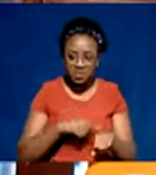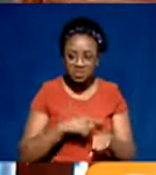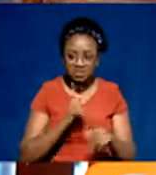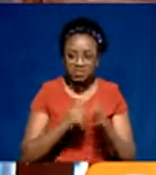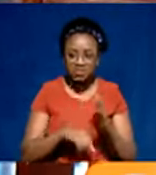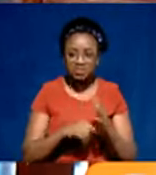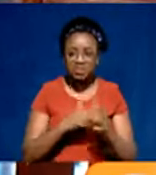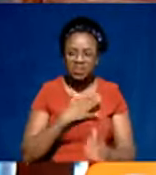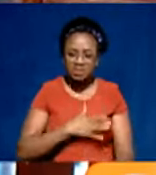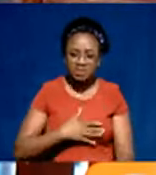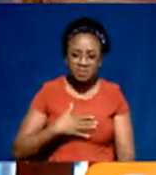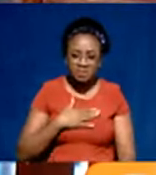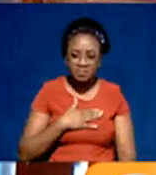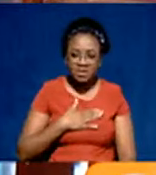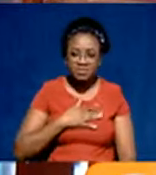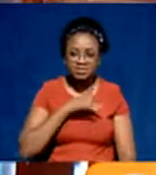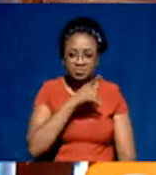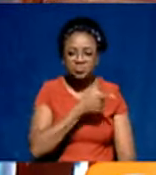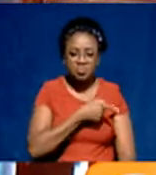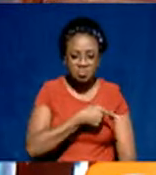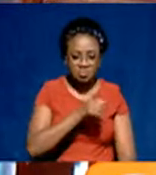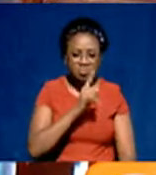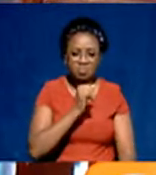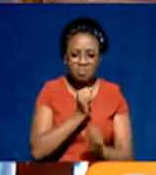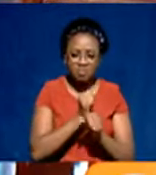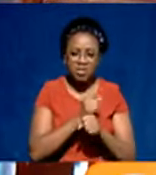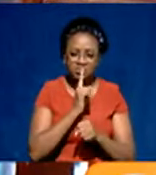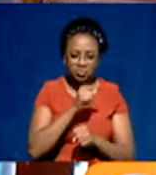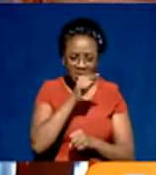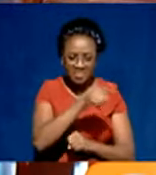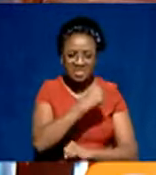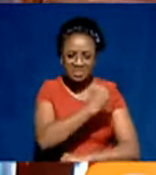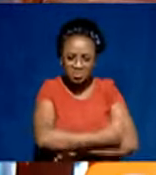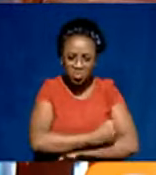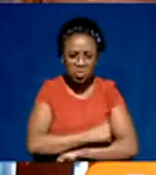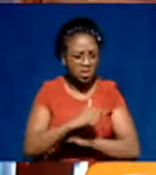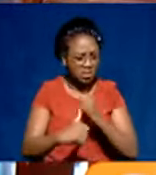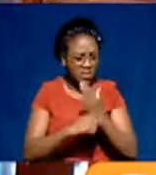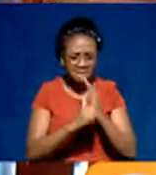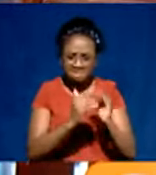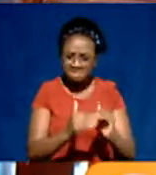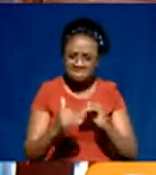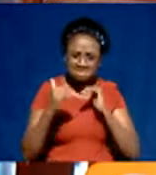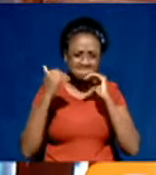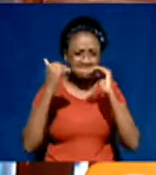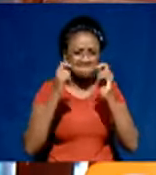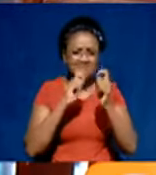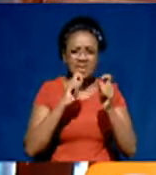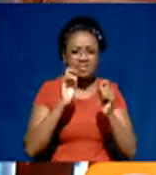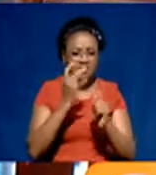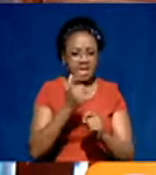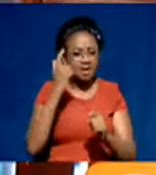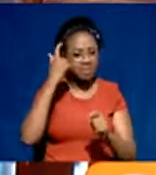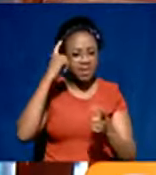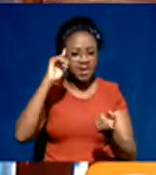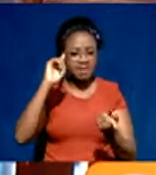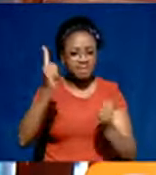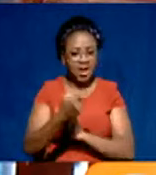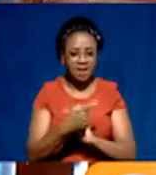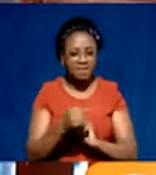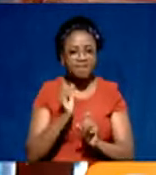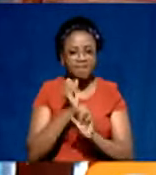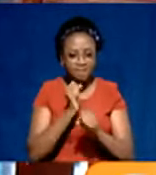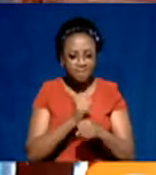and make Kwangede Secondary School your dream school. It just changed my mindset. Make